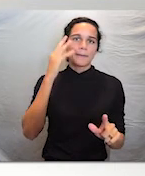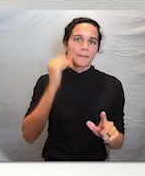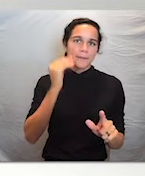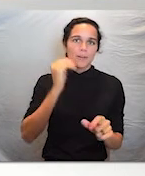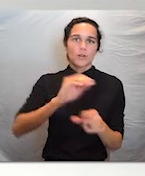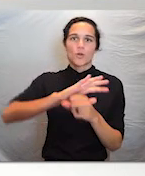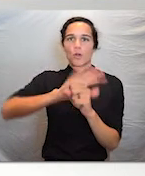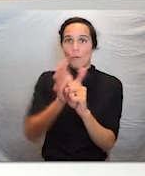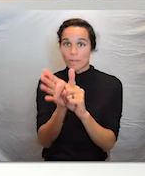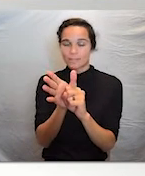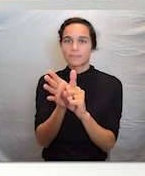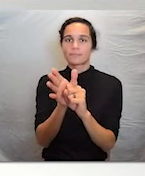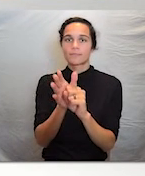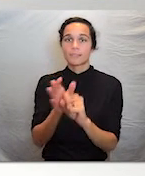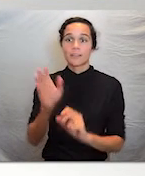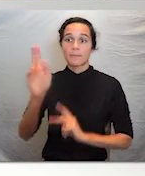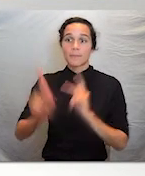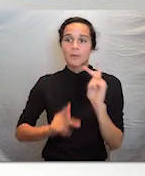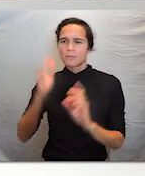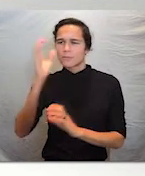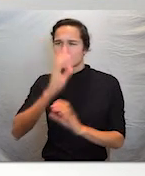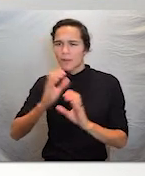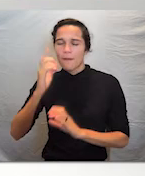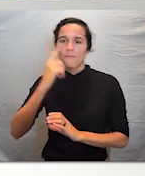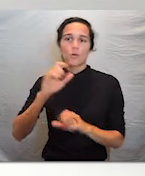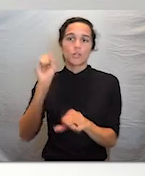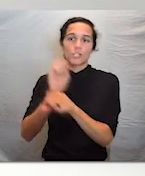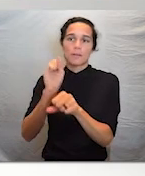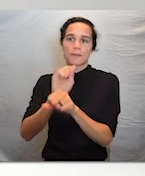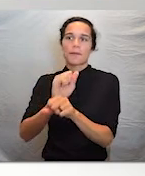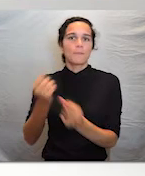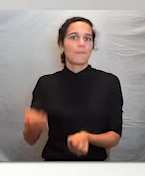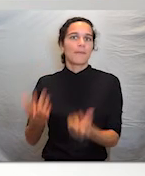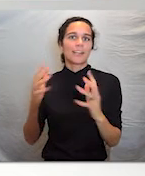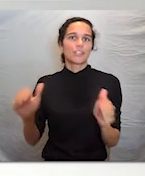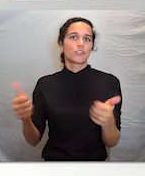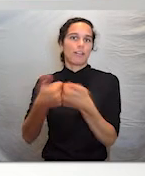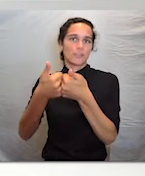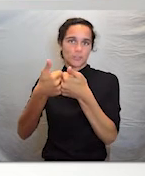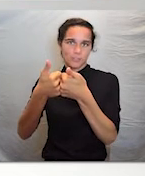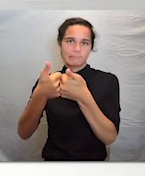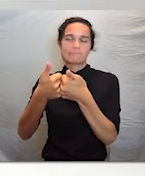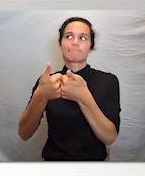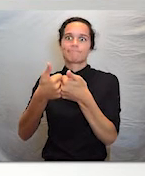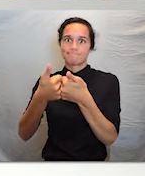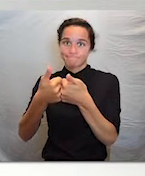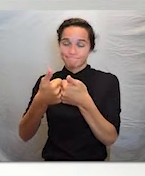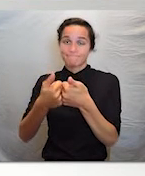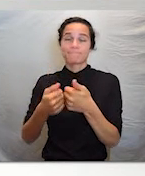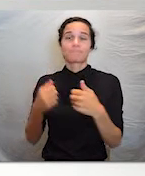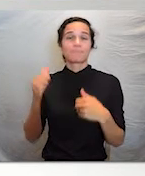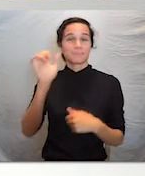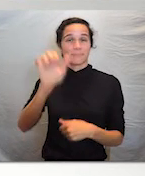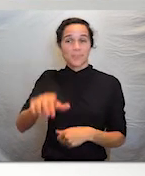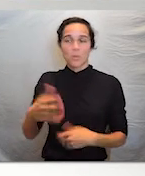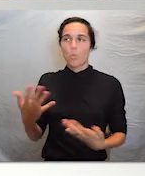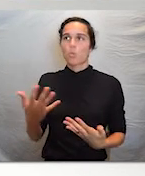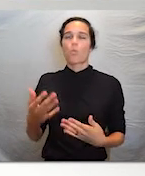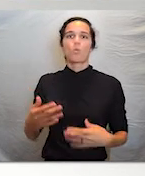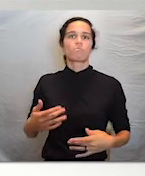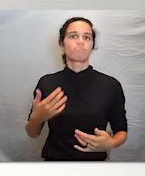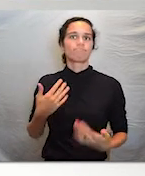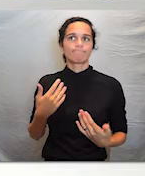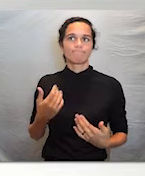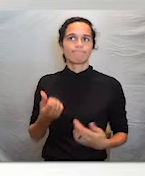had many challenges, and that's what made me realize that